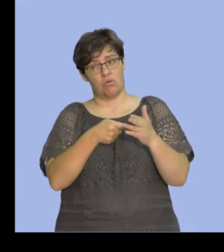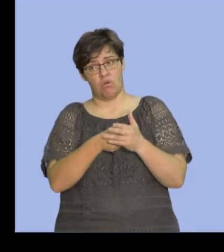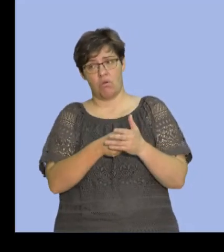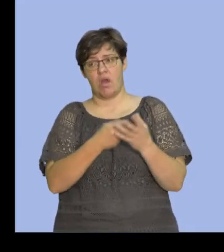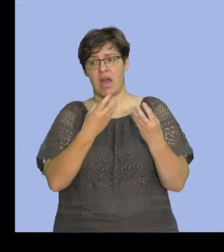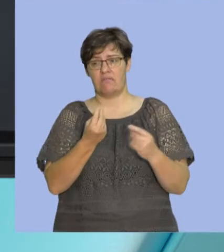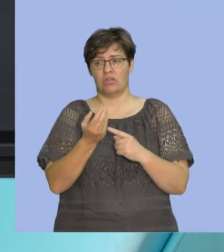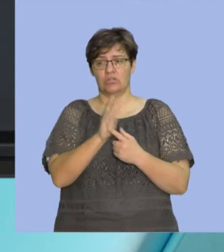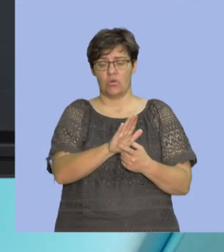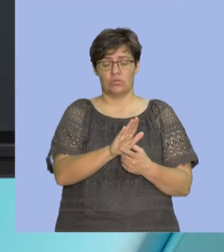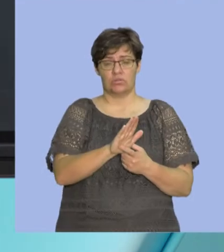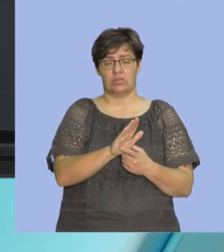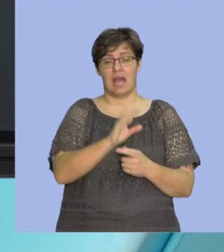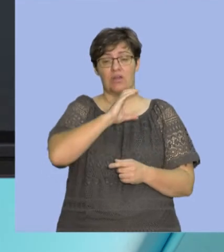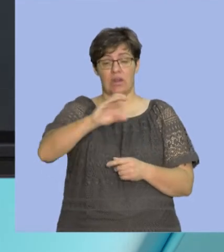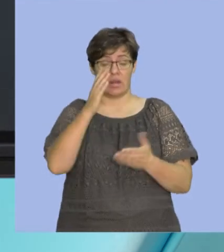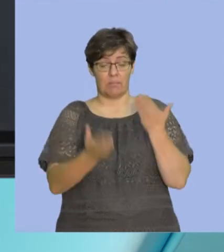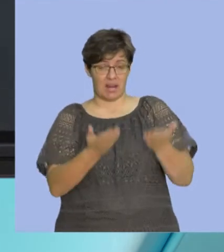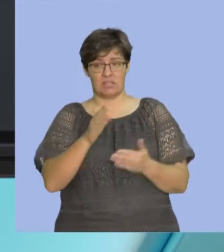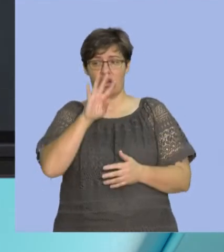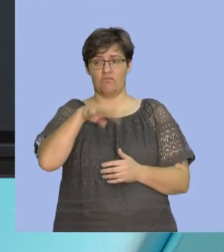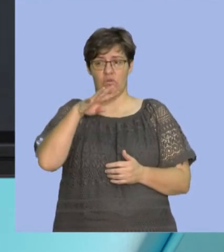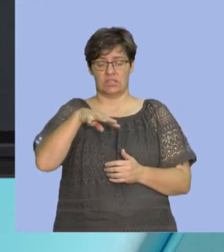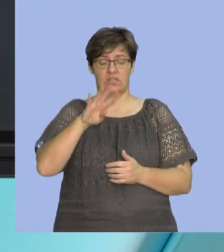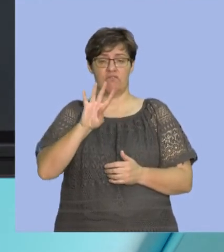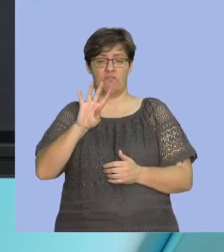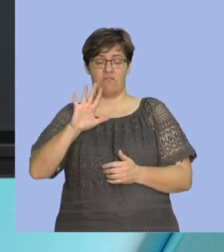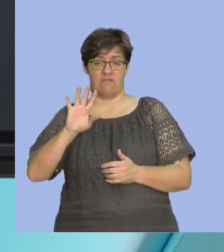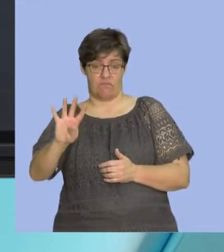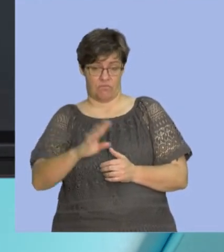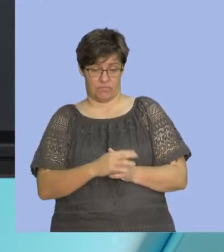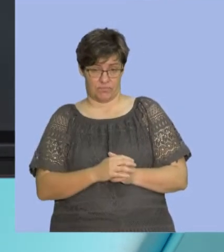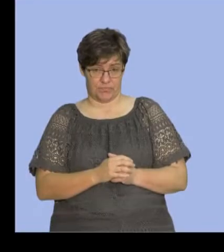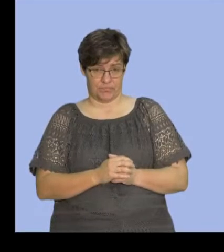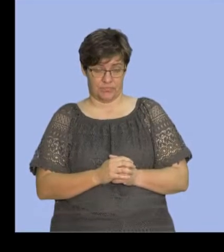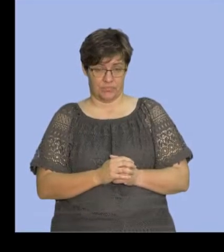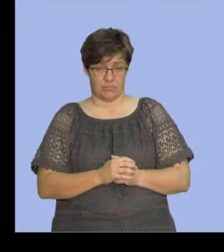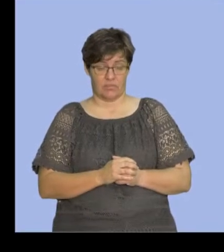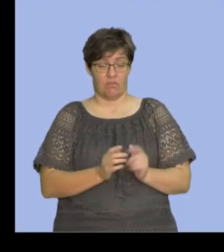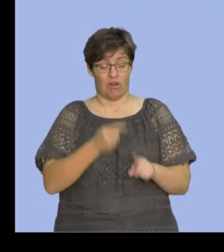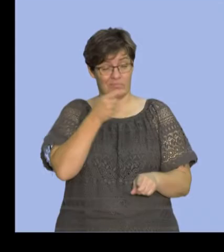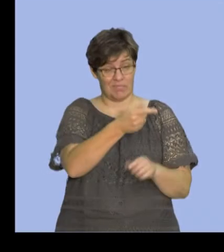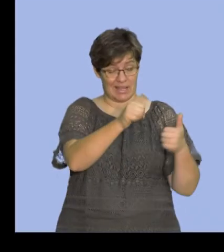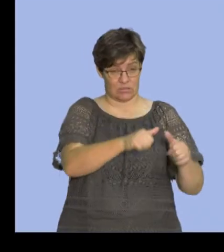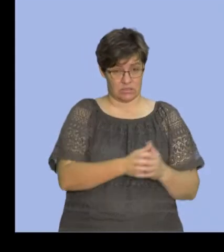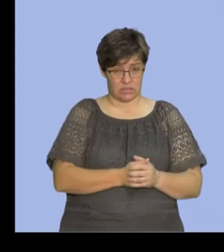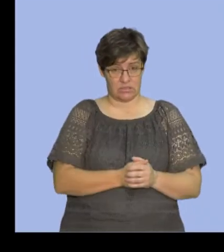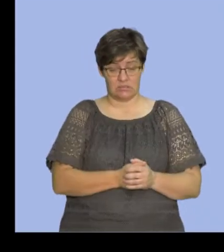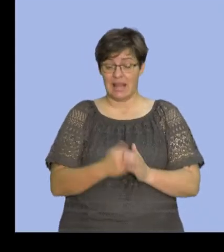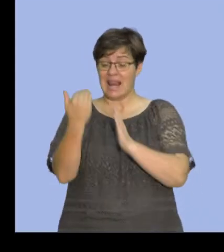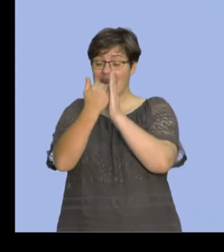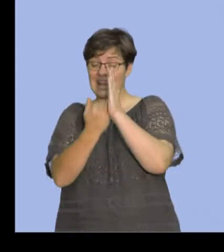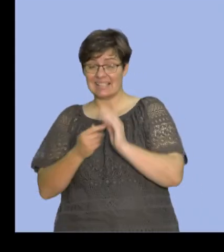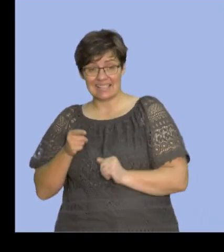14,454. So that's the credit balance in the creditors control account. Okay, moving further, while the creditors